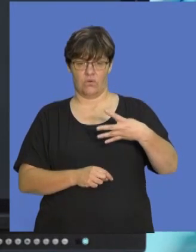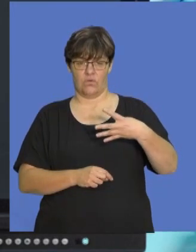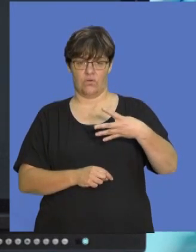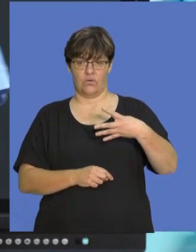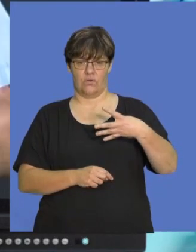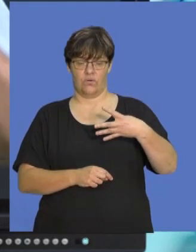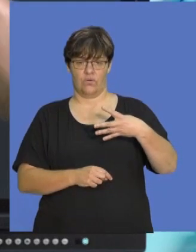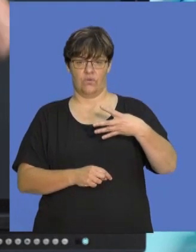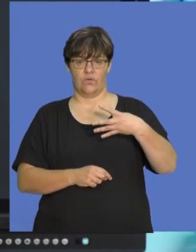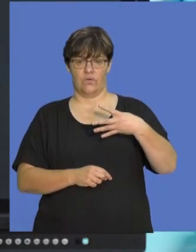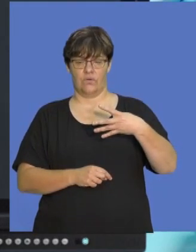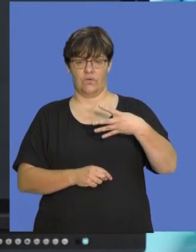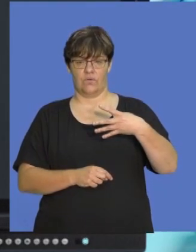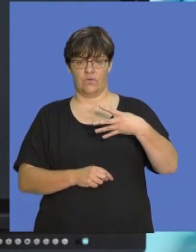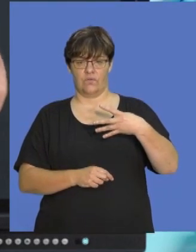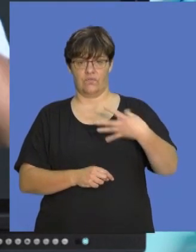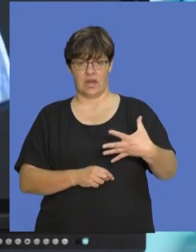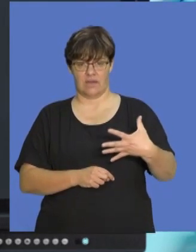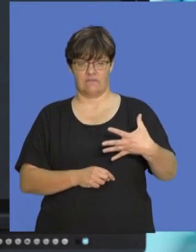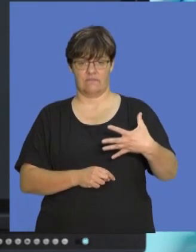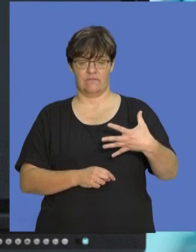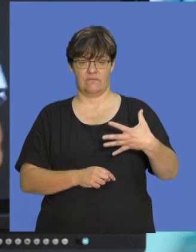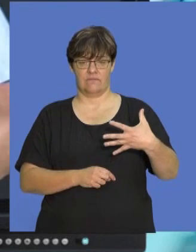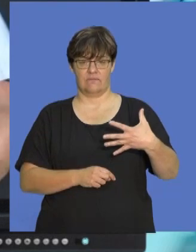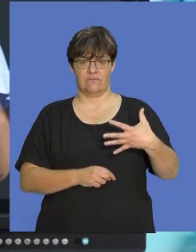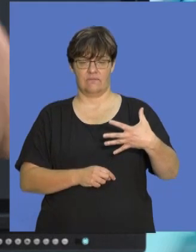3, 4,